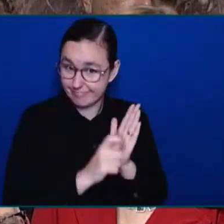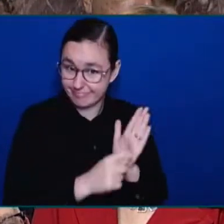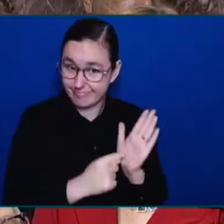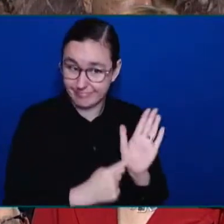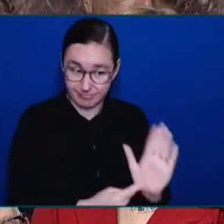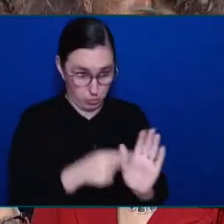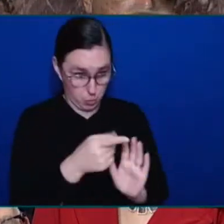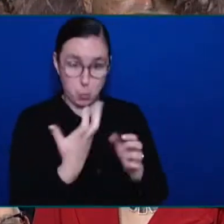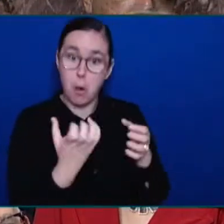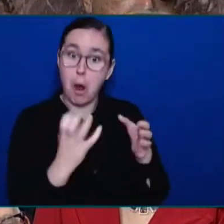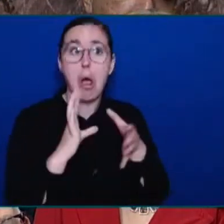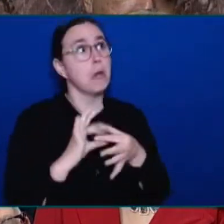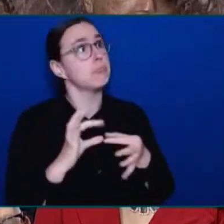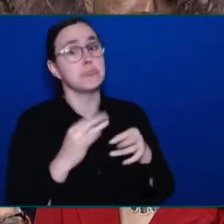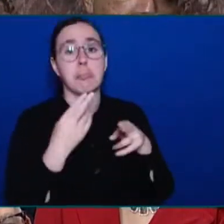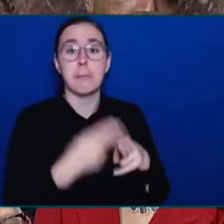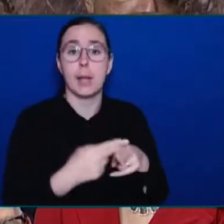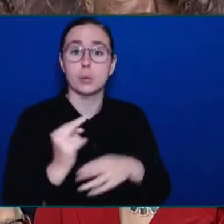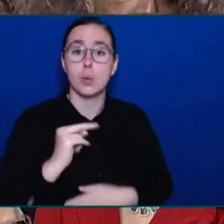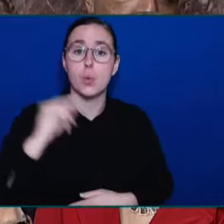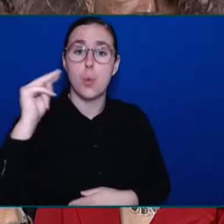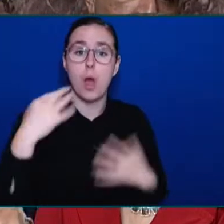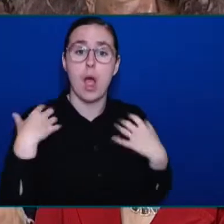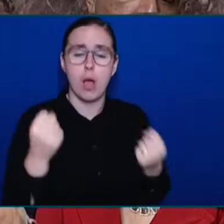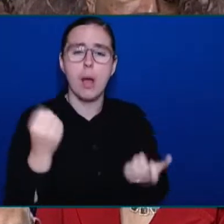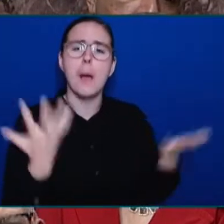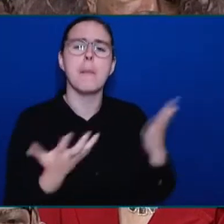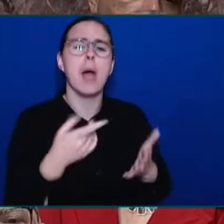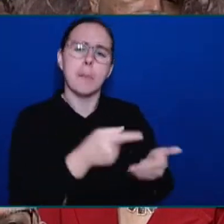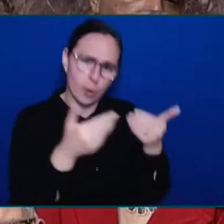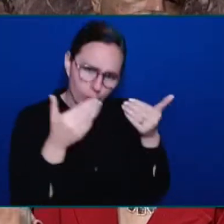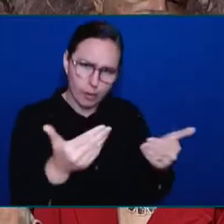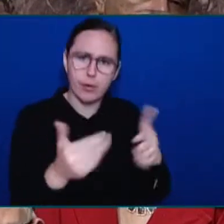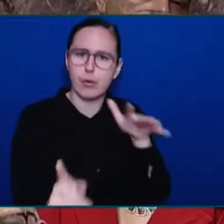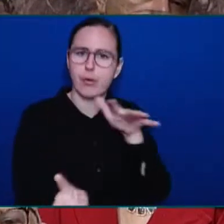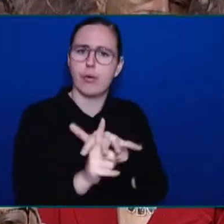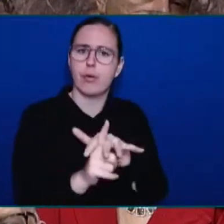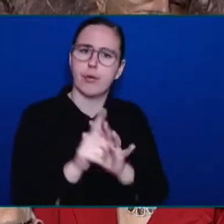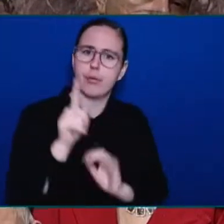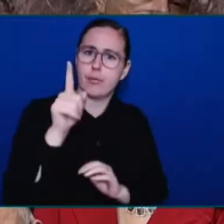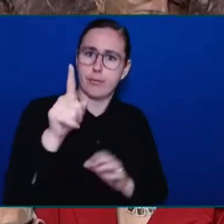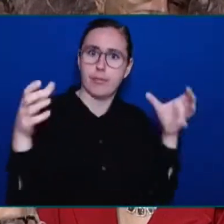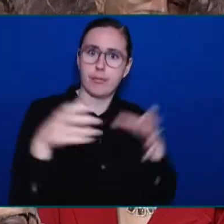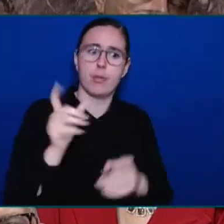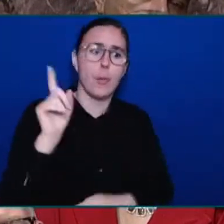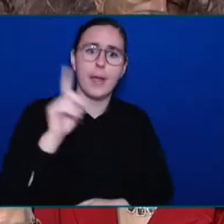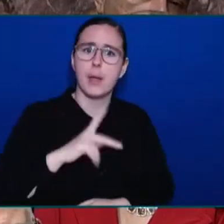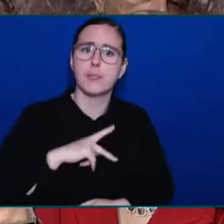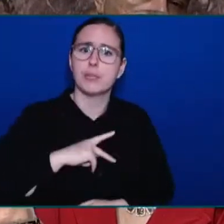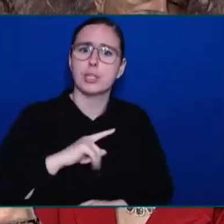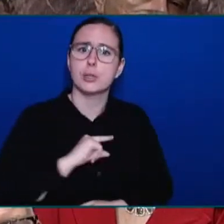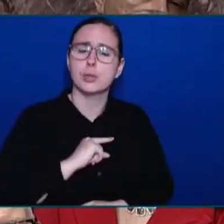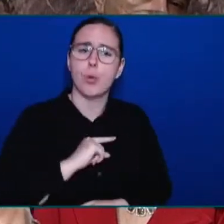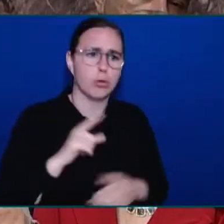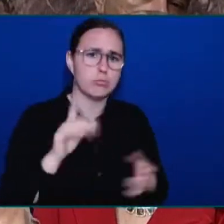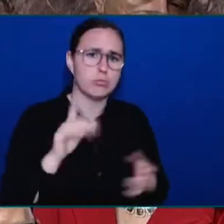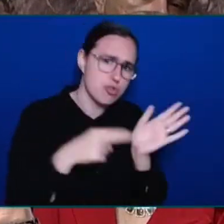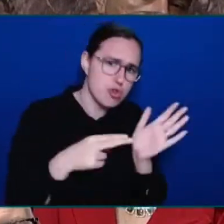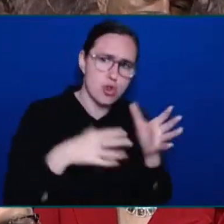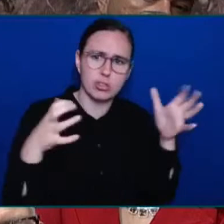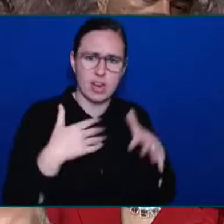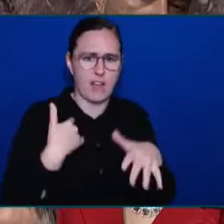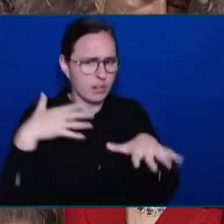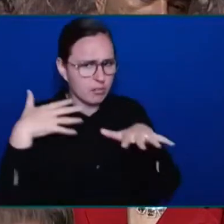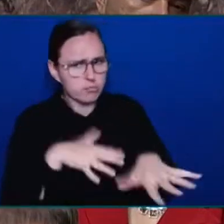at the rally where nurses in Prince George said to this government and this minister, they are done.